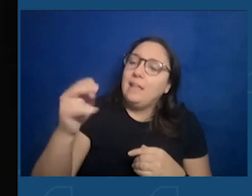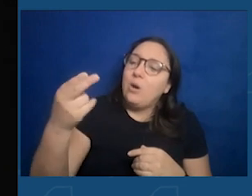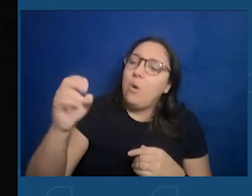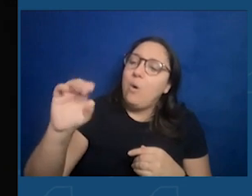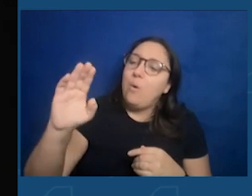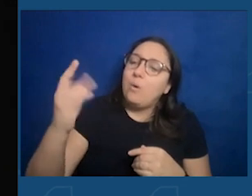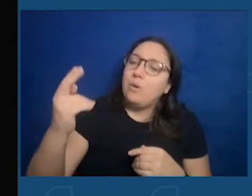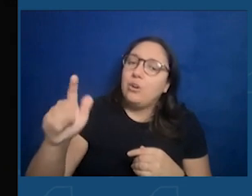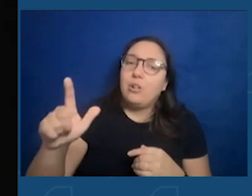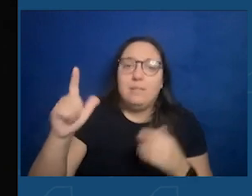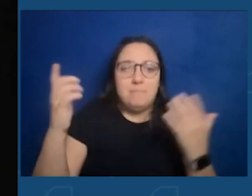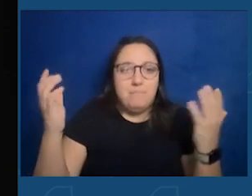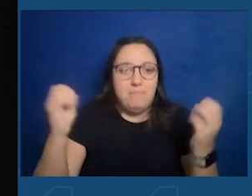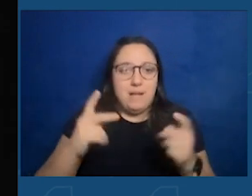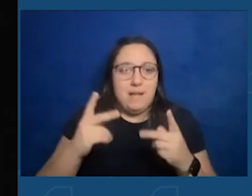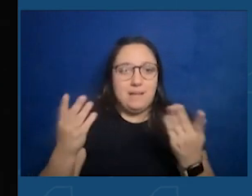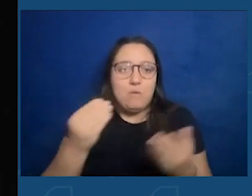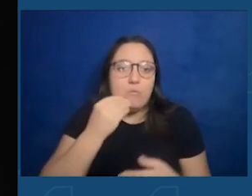Queens. Please welcome her.